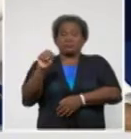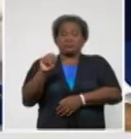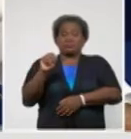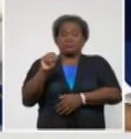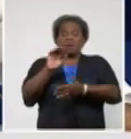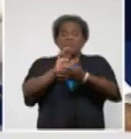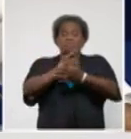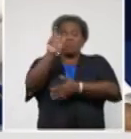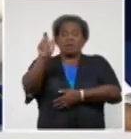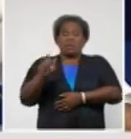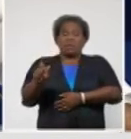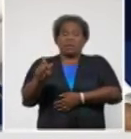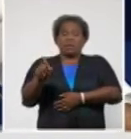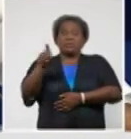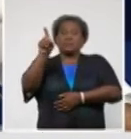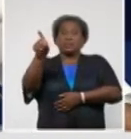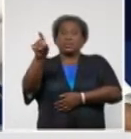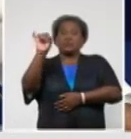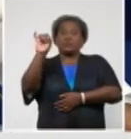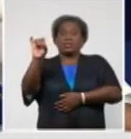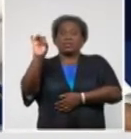5,073 from Havana,